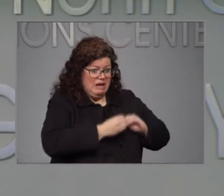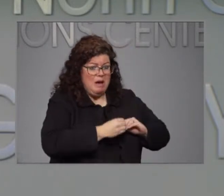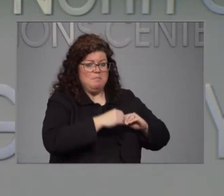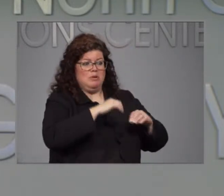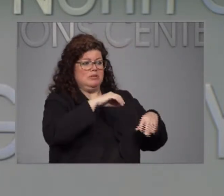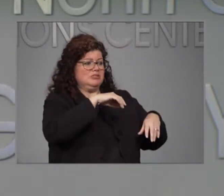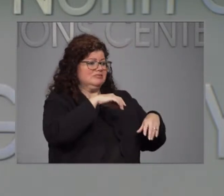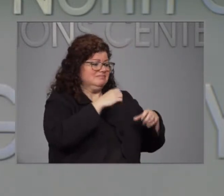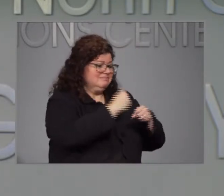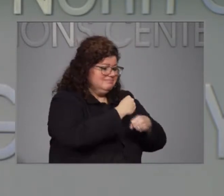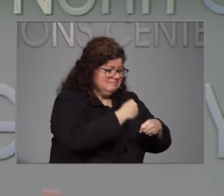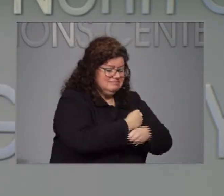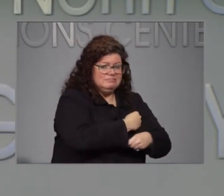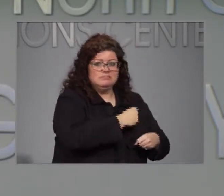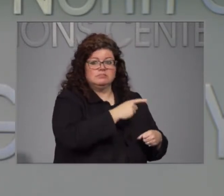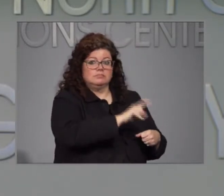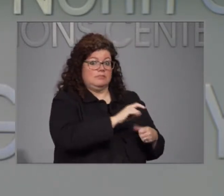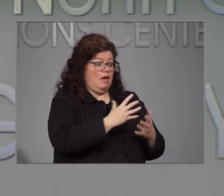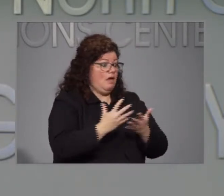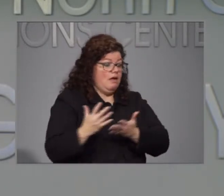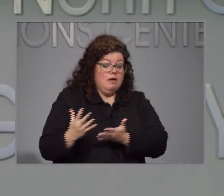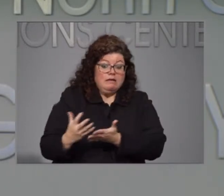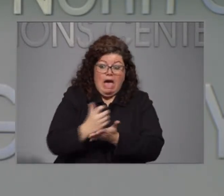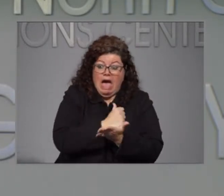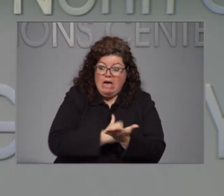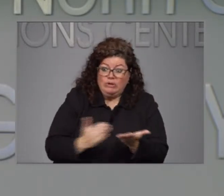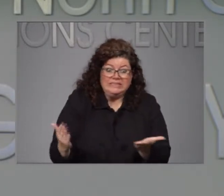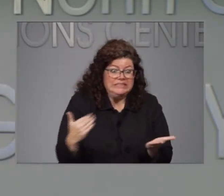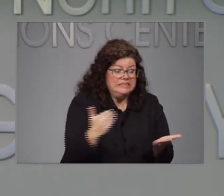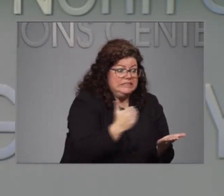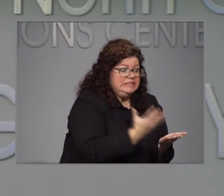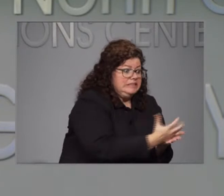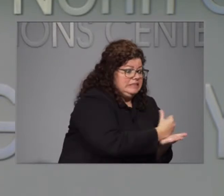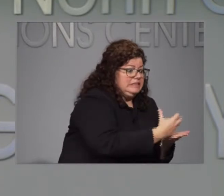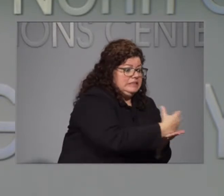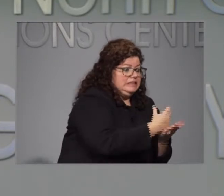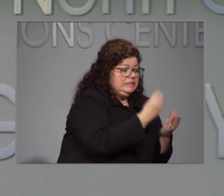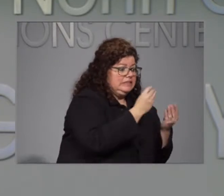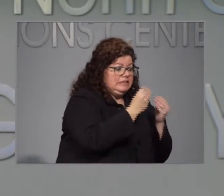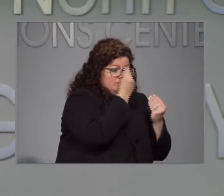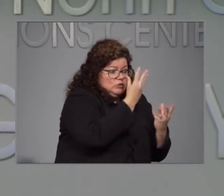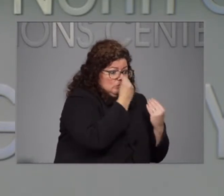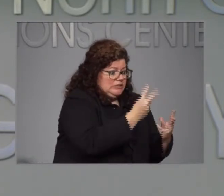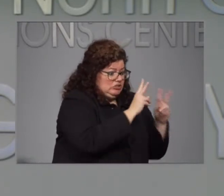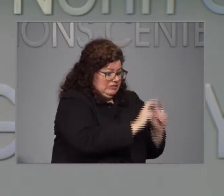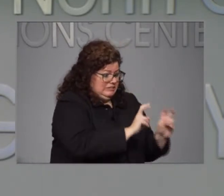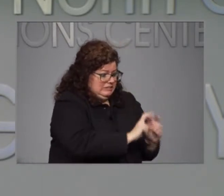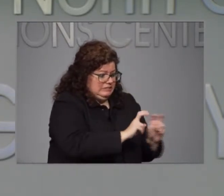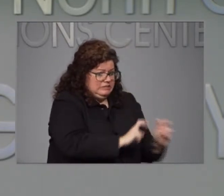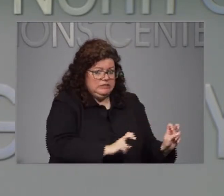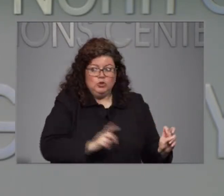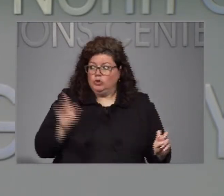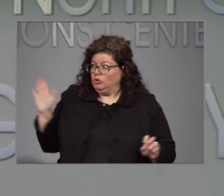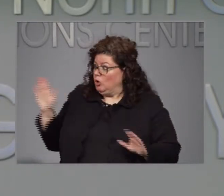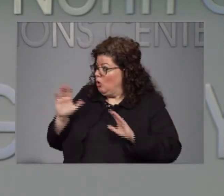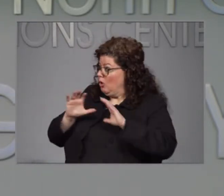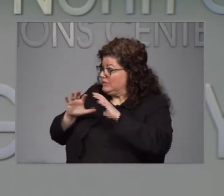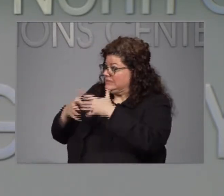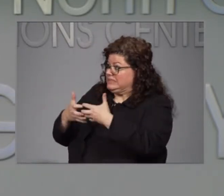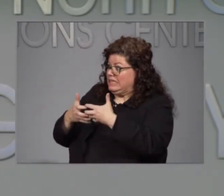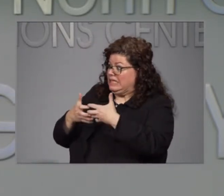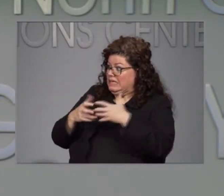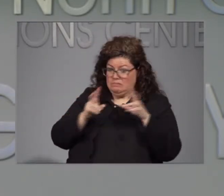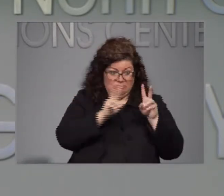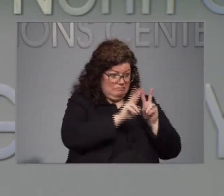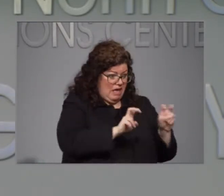it difficult to gather all of this information from all over the state, and you guys are doing an amazing job putting it together and synthesizing